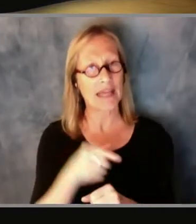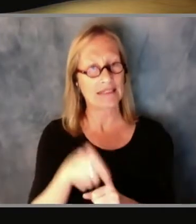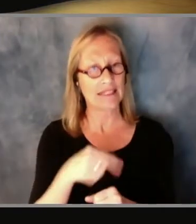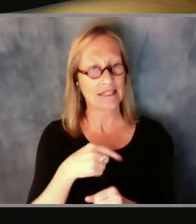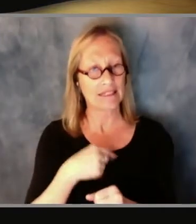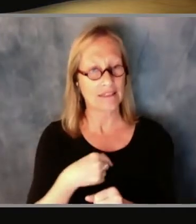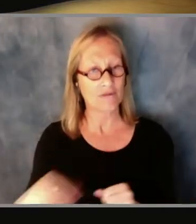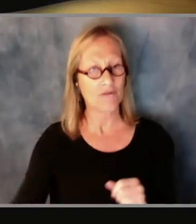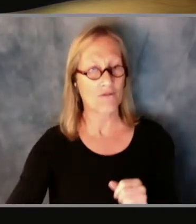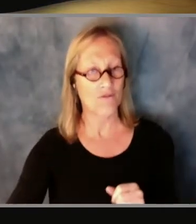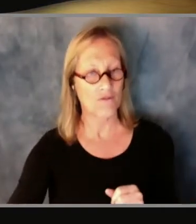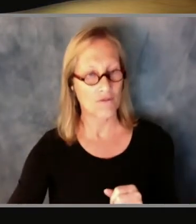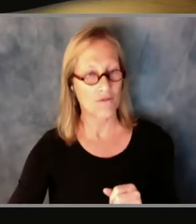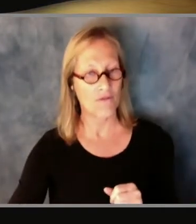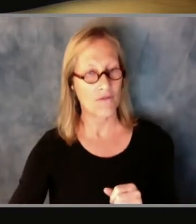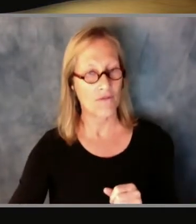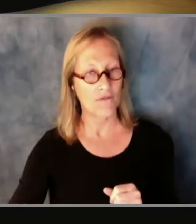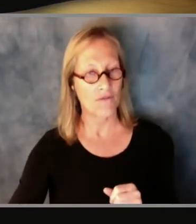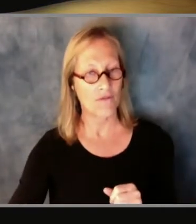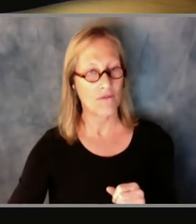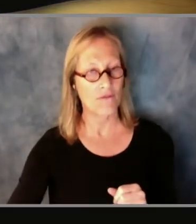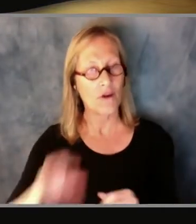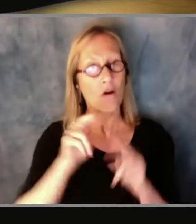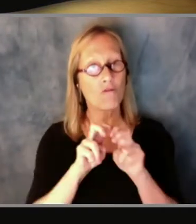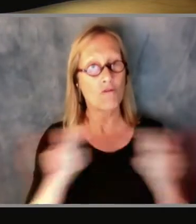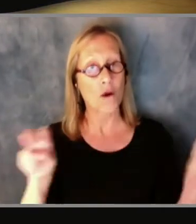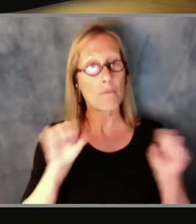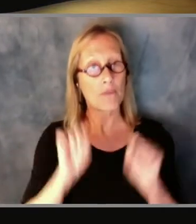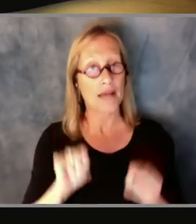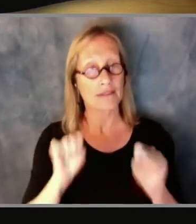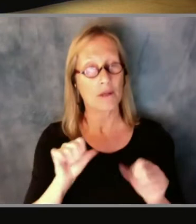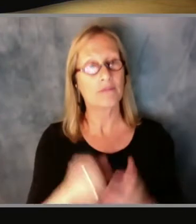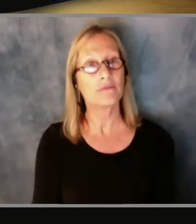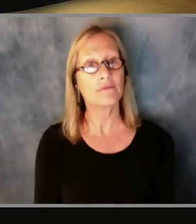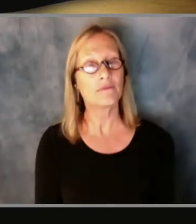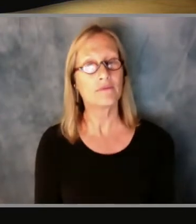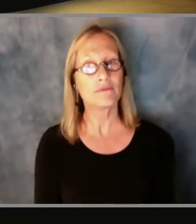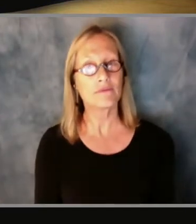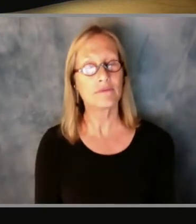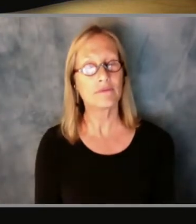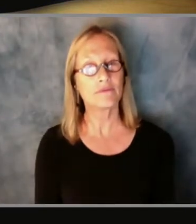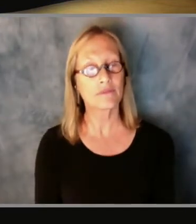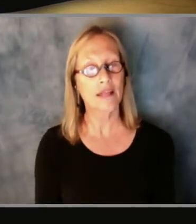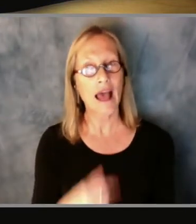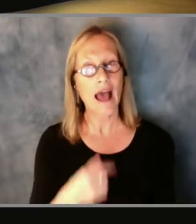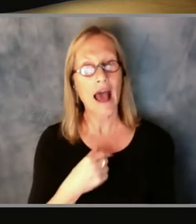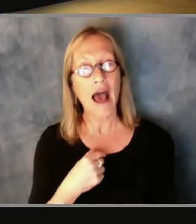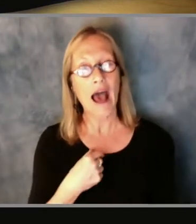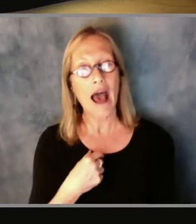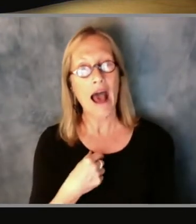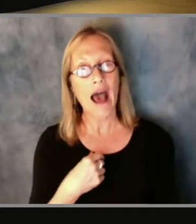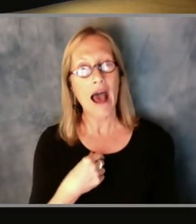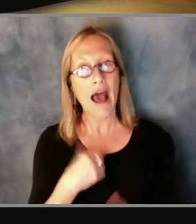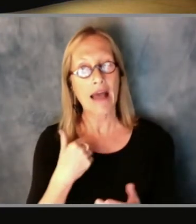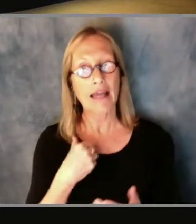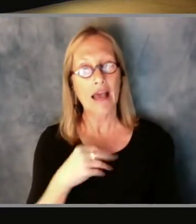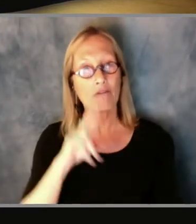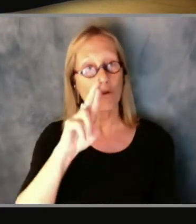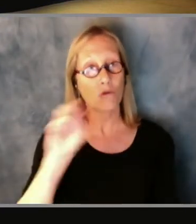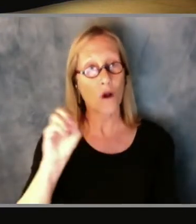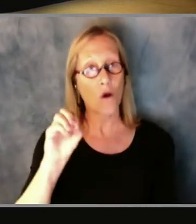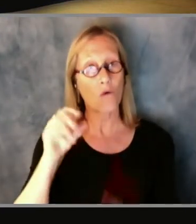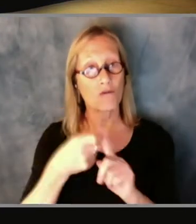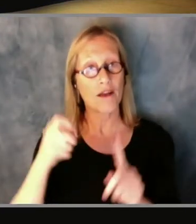possible. I have Ro from Easter Seals helping me.